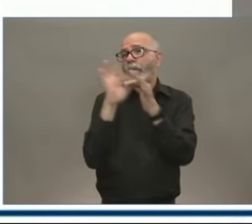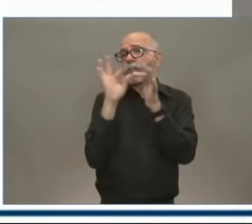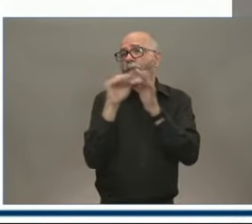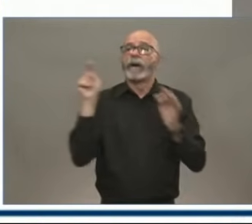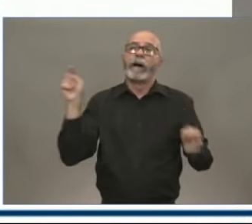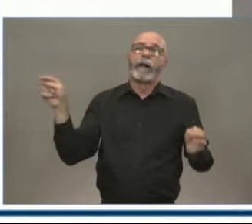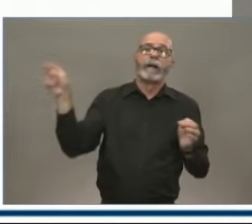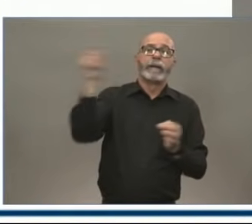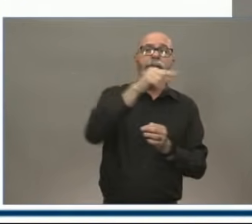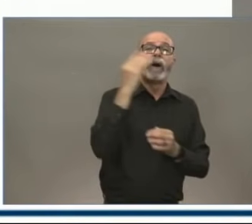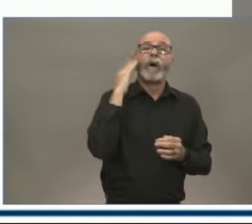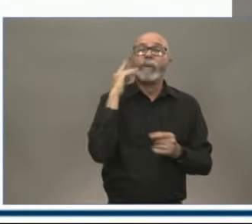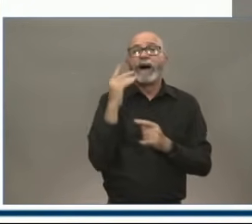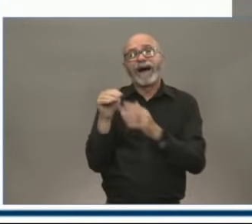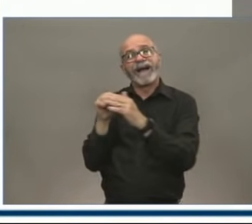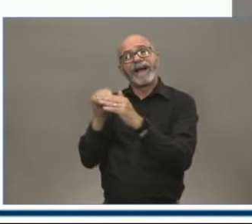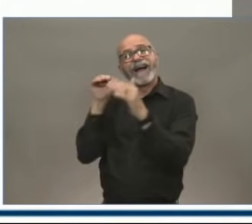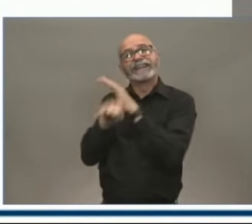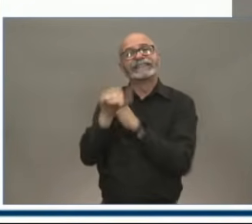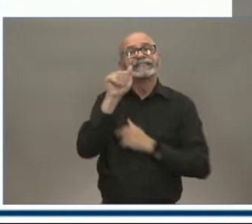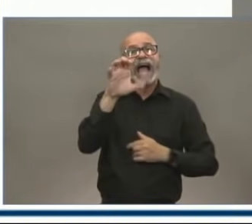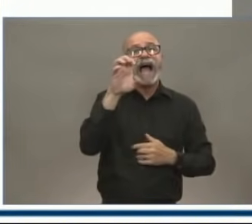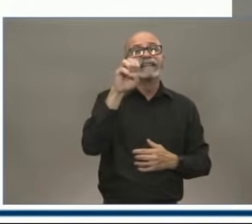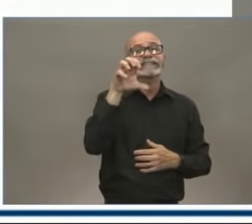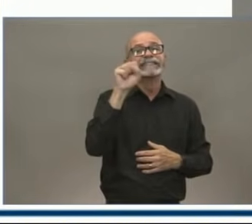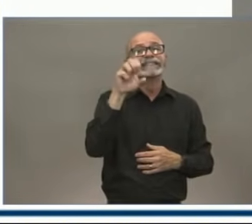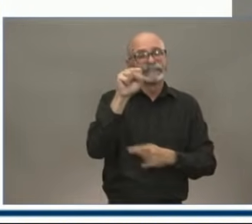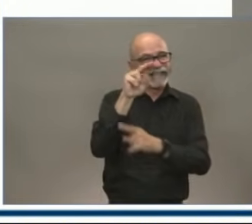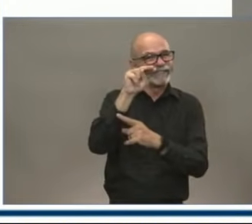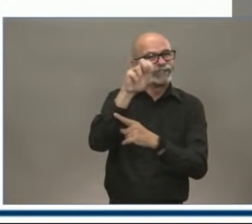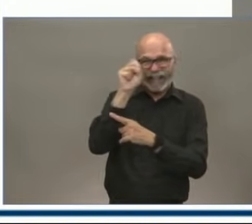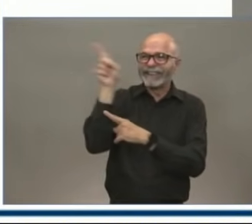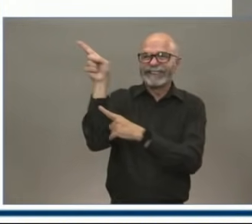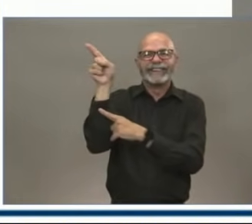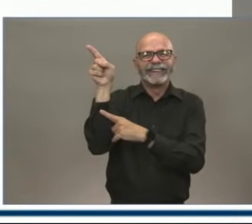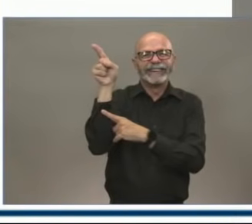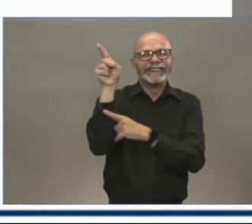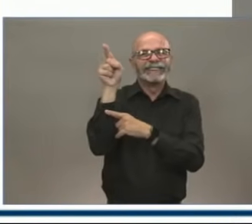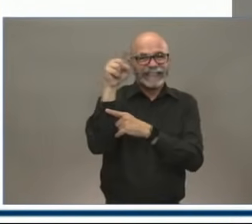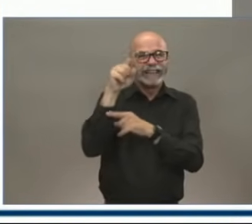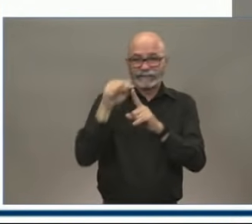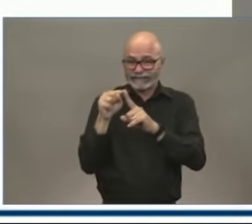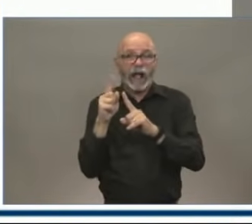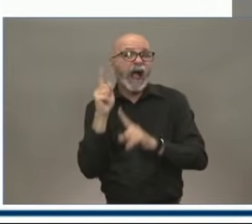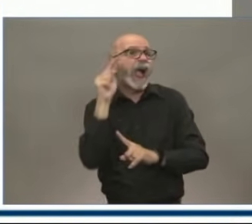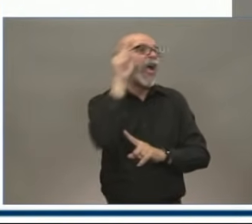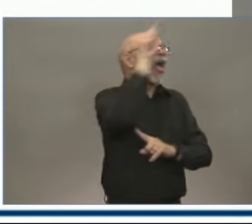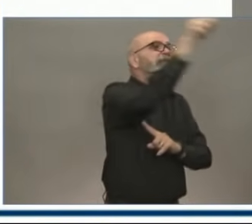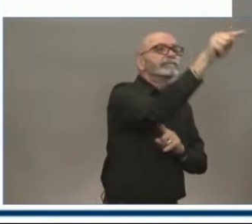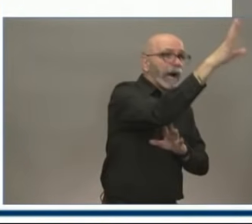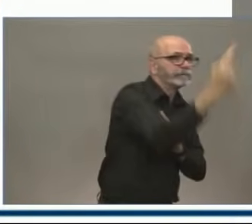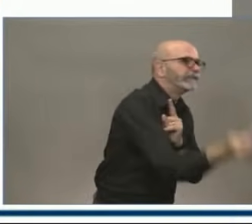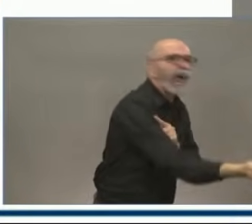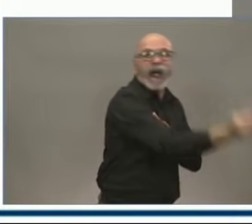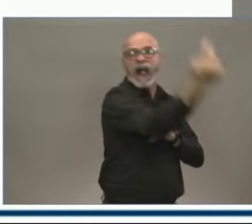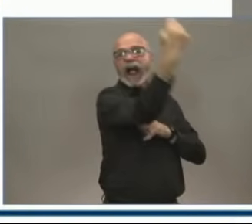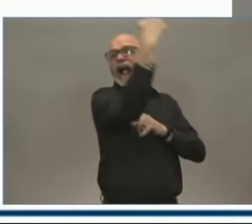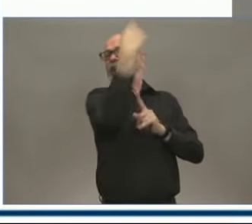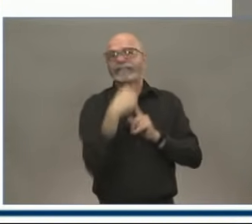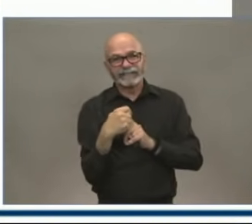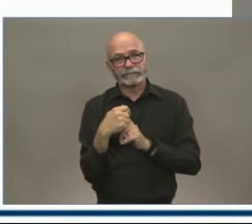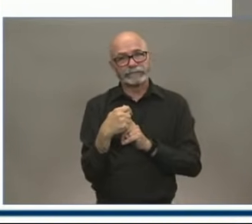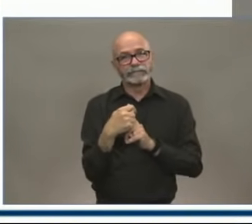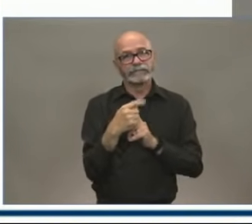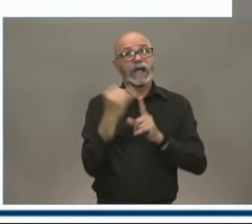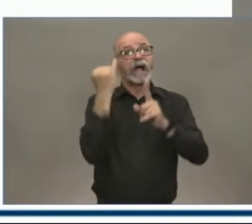Nova Scotia centres from outside of the affected Halifax areas. So if you live outside the affected